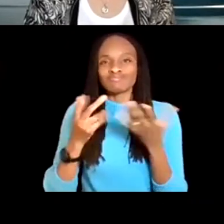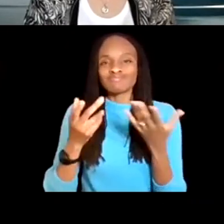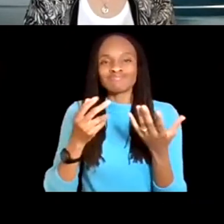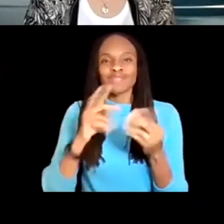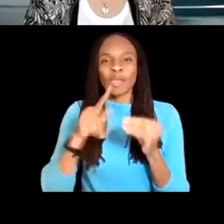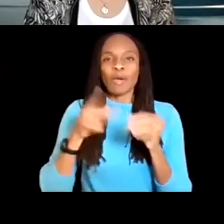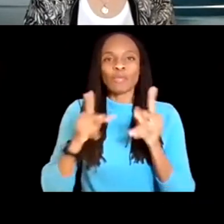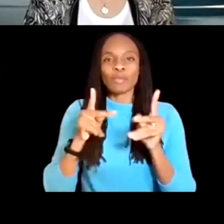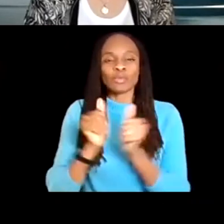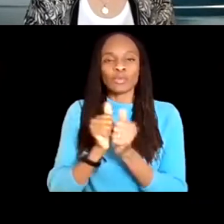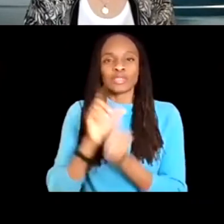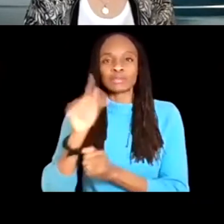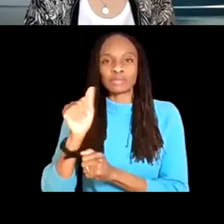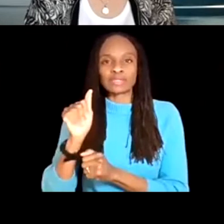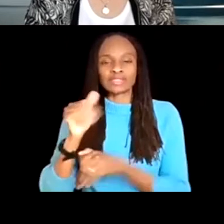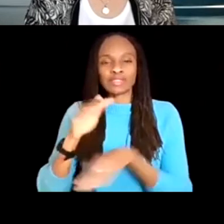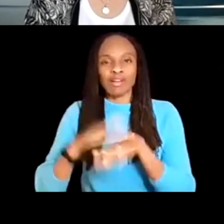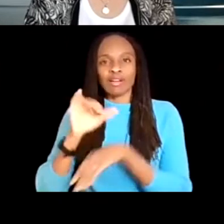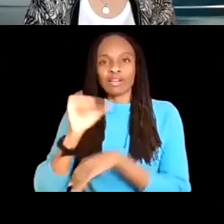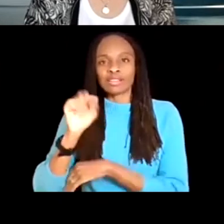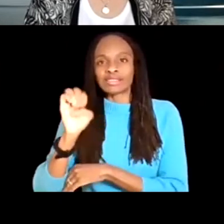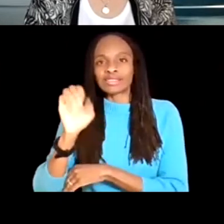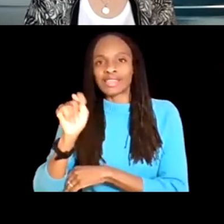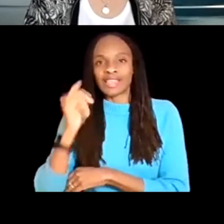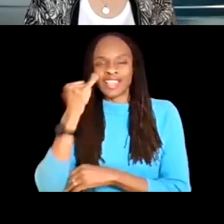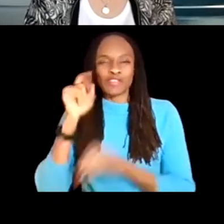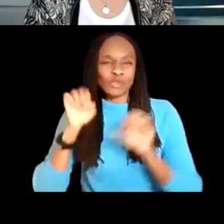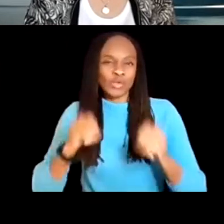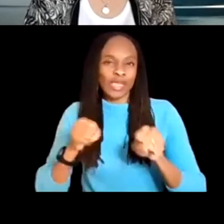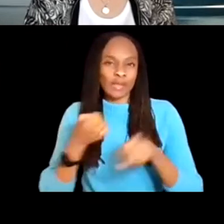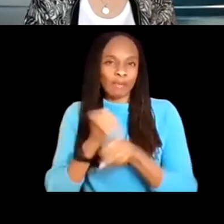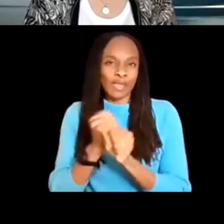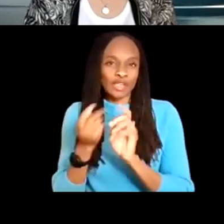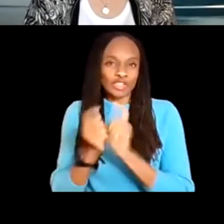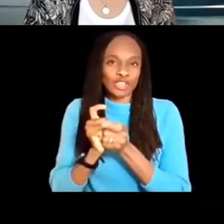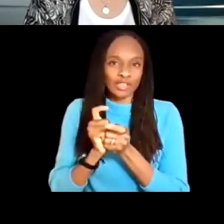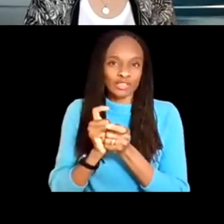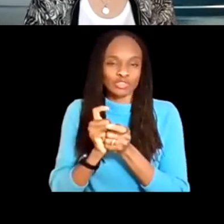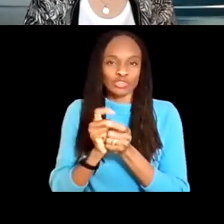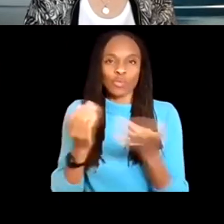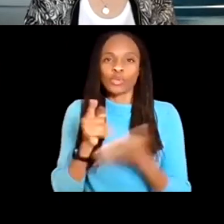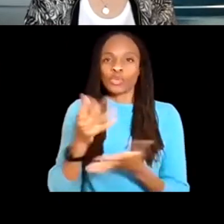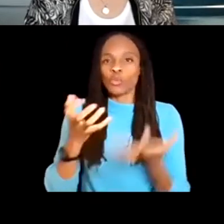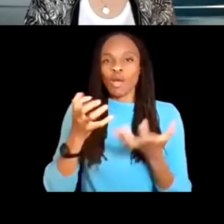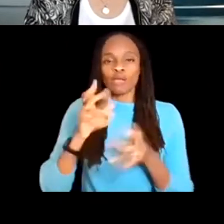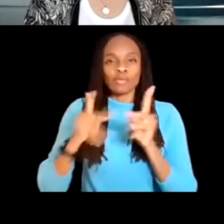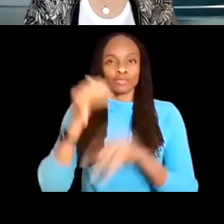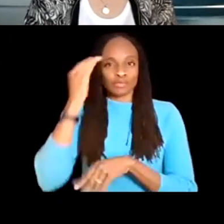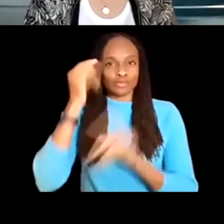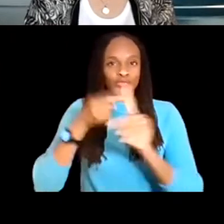If you could make a tweak or adjustment right off the top, what would you want people to know?